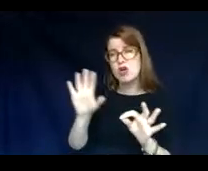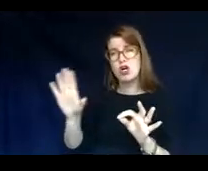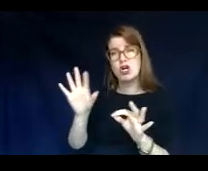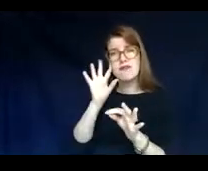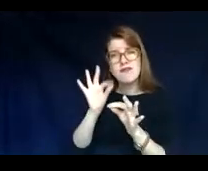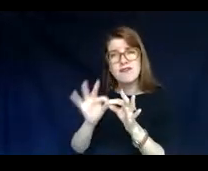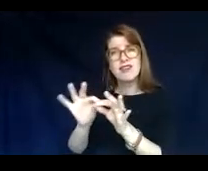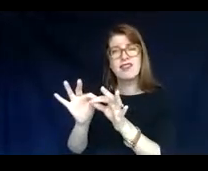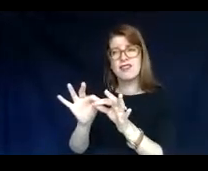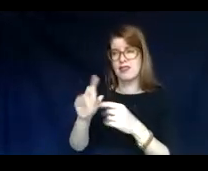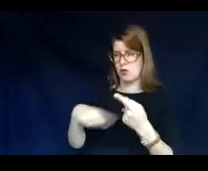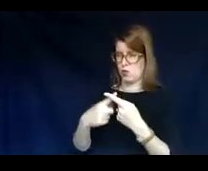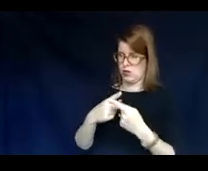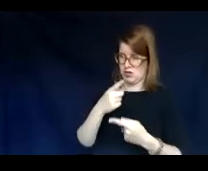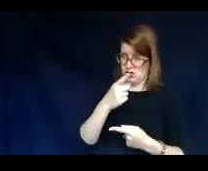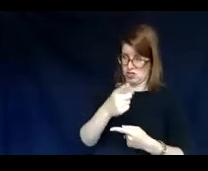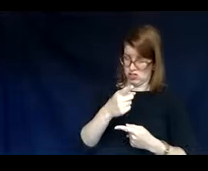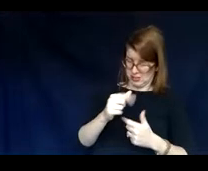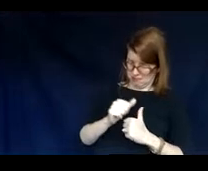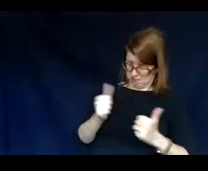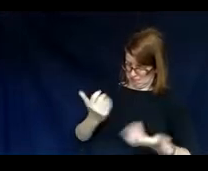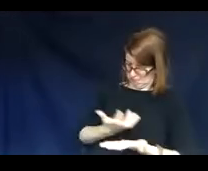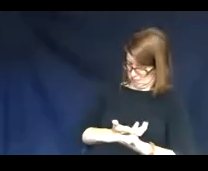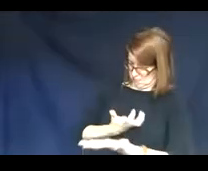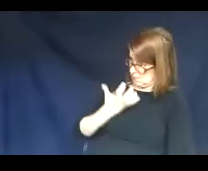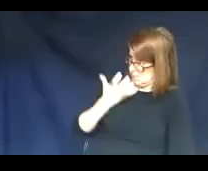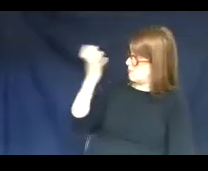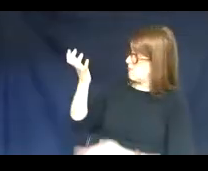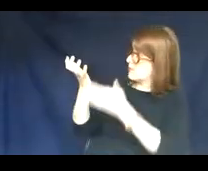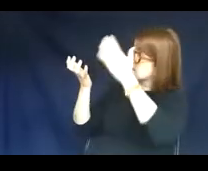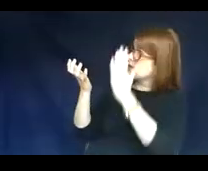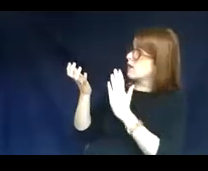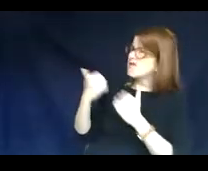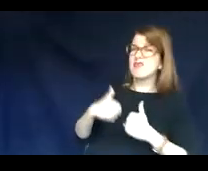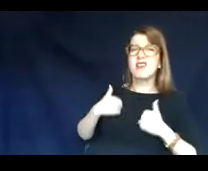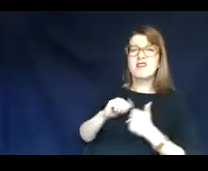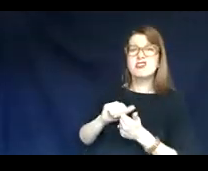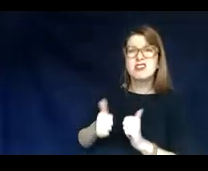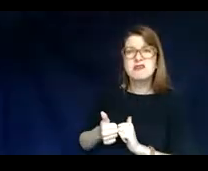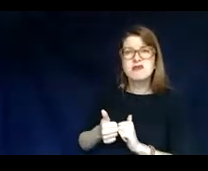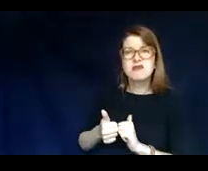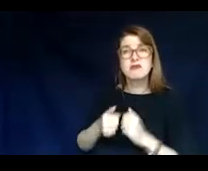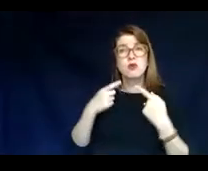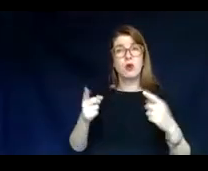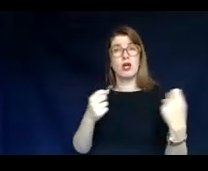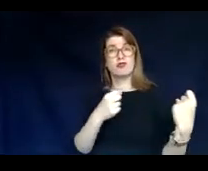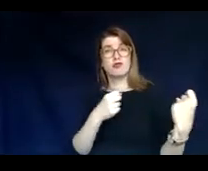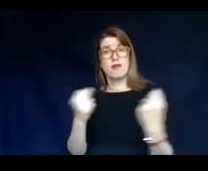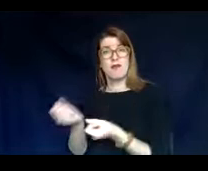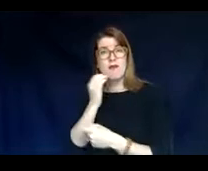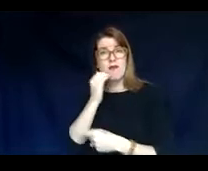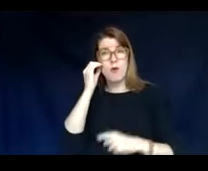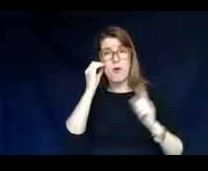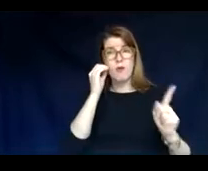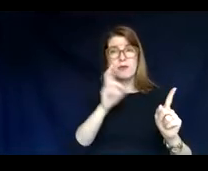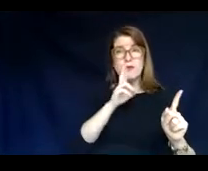how when she laid everything in front of him, that her life changed. Now, as I drove home from Houston to Nederland, I had nearly 2 hours